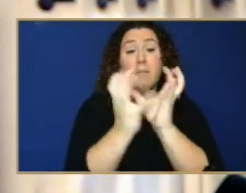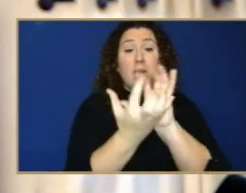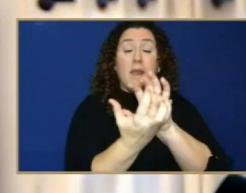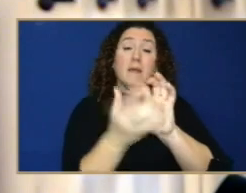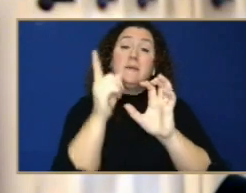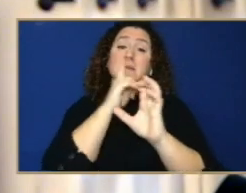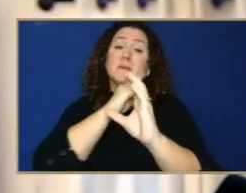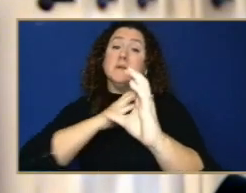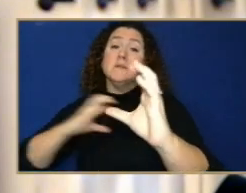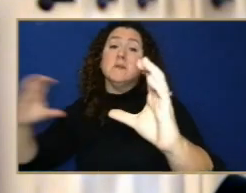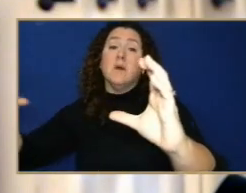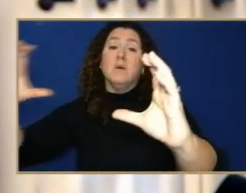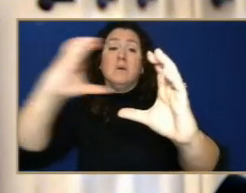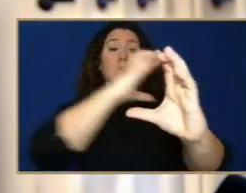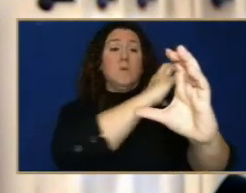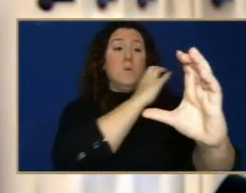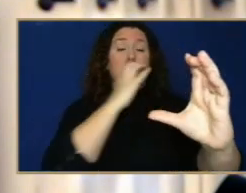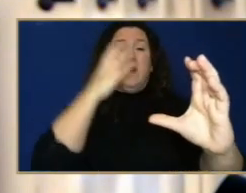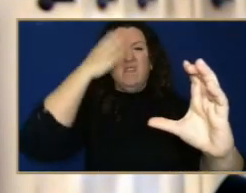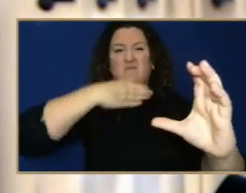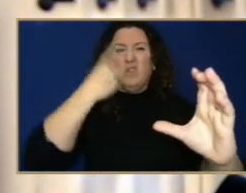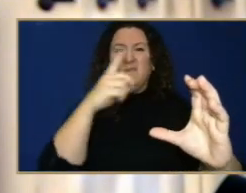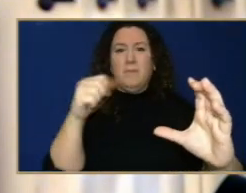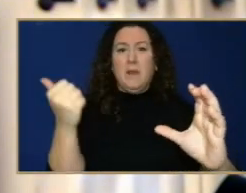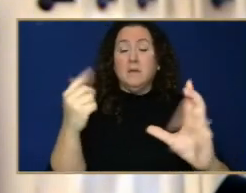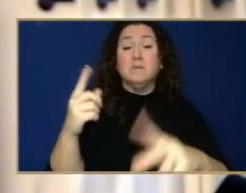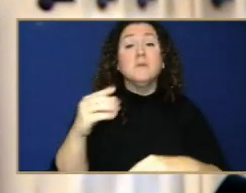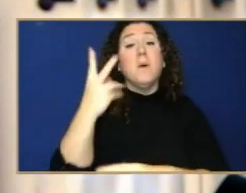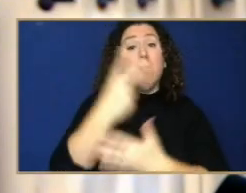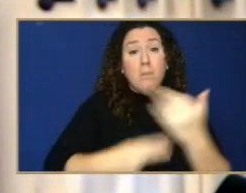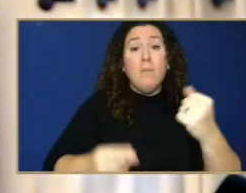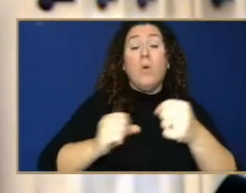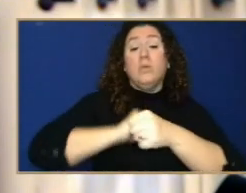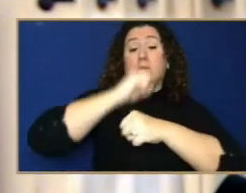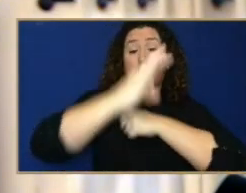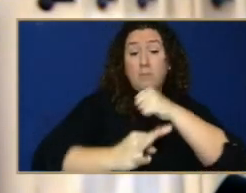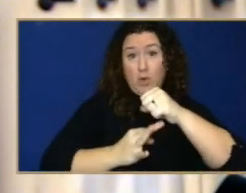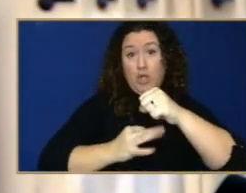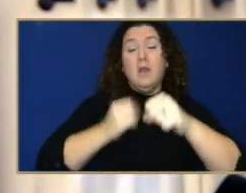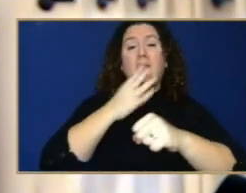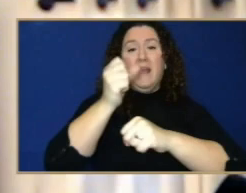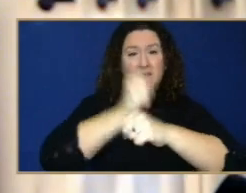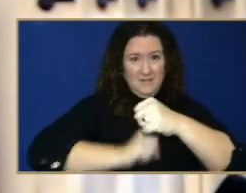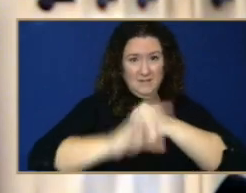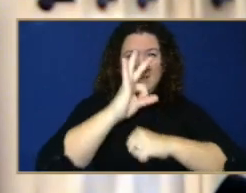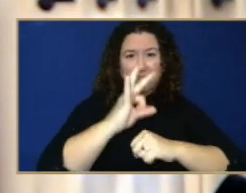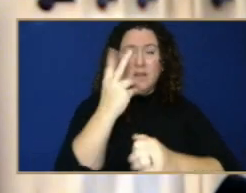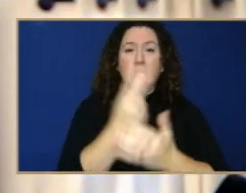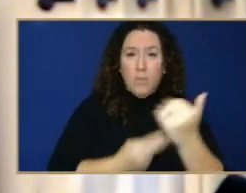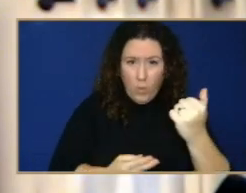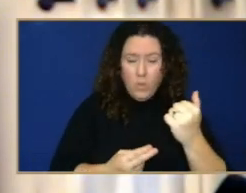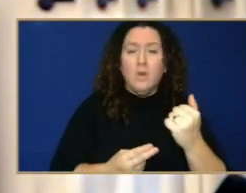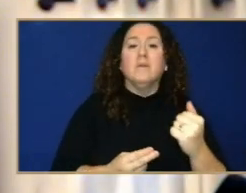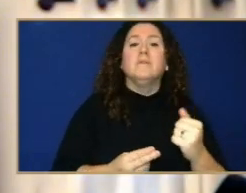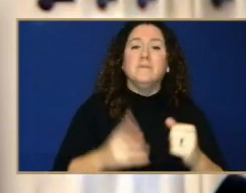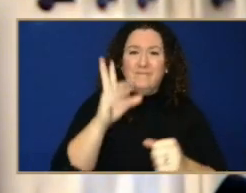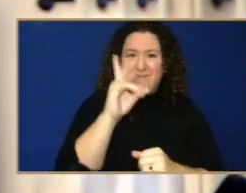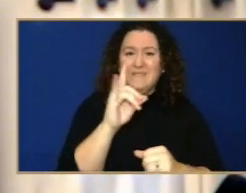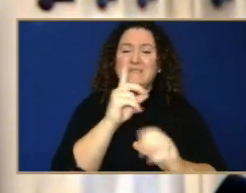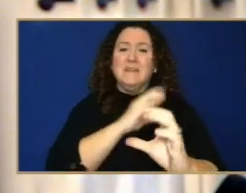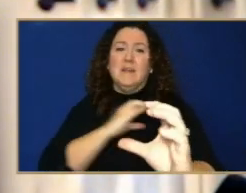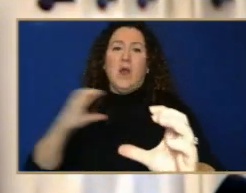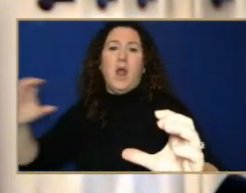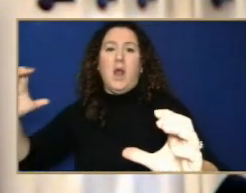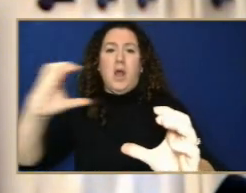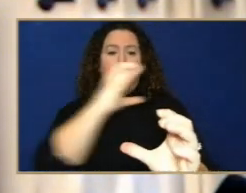Mercury and Venus have, in the last decade, had transits which took them in front of the path of the sun, and that's really, really cool. NASA and so